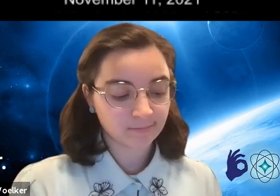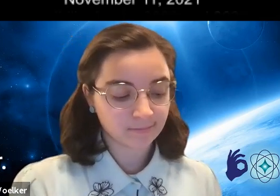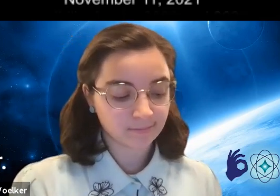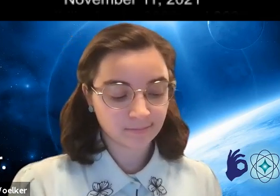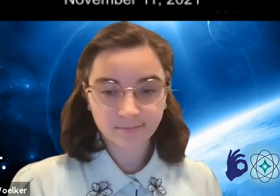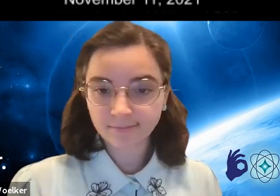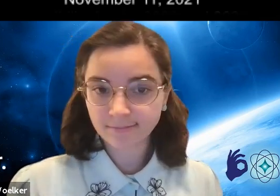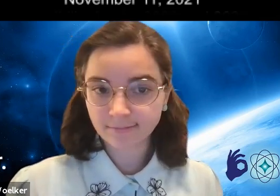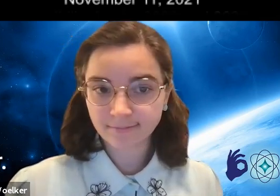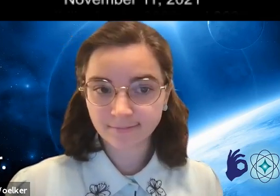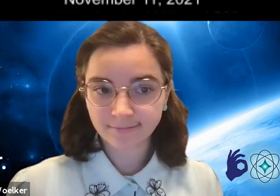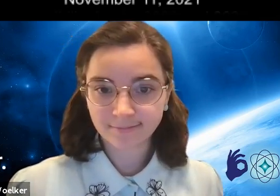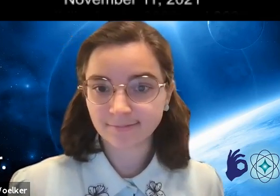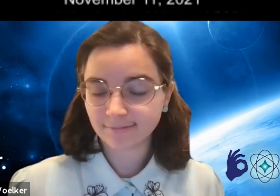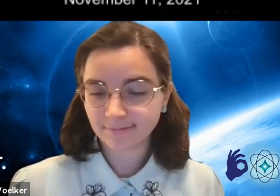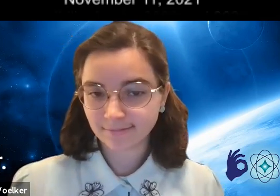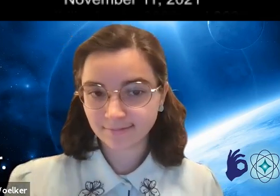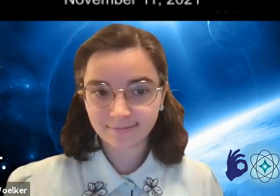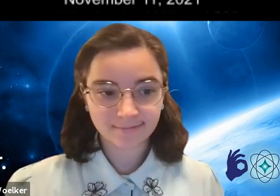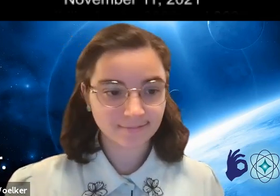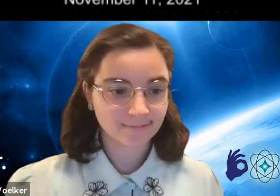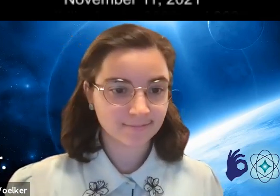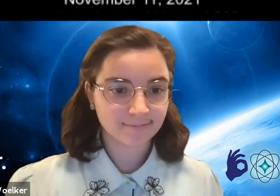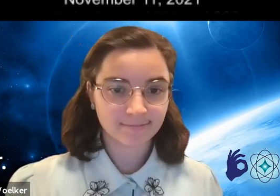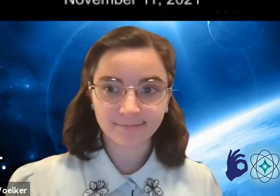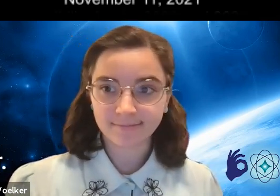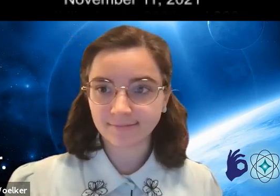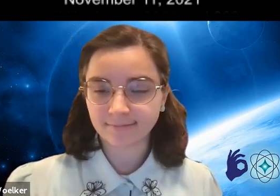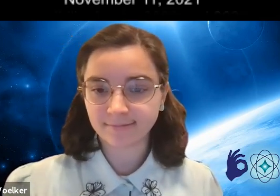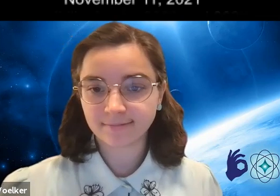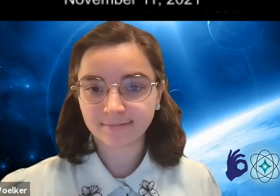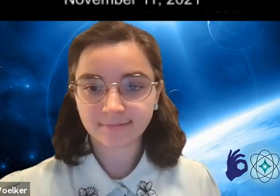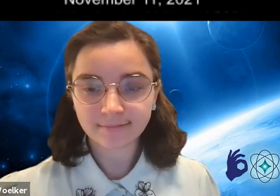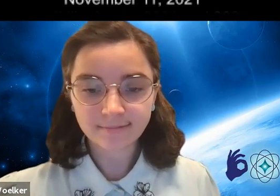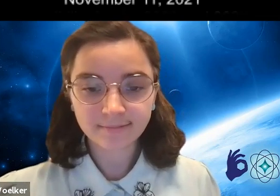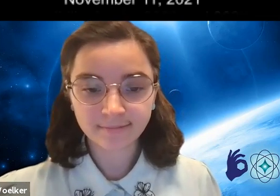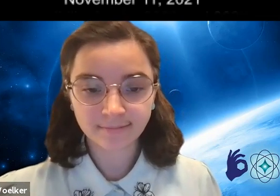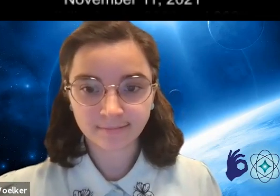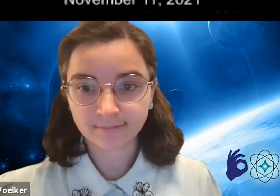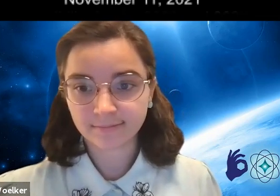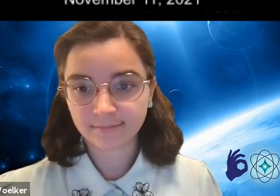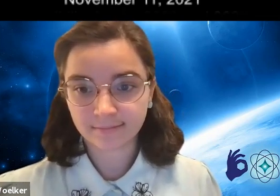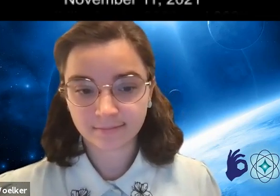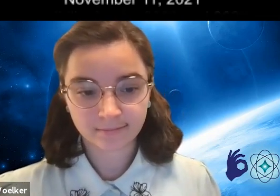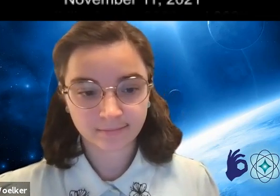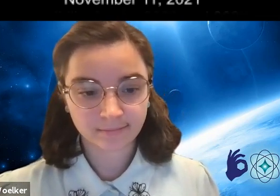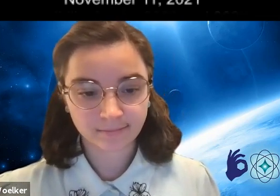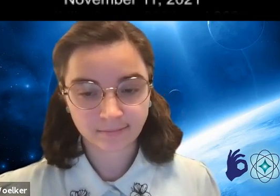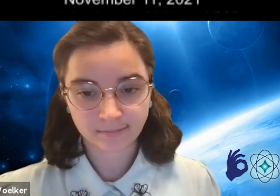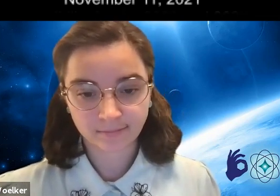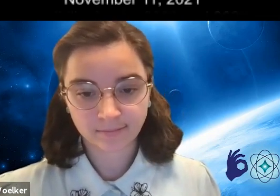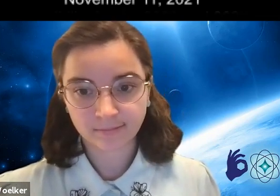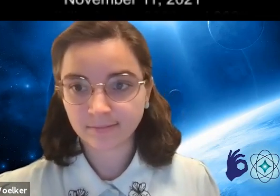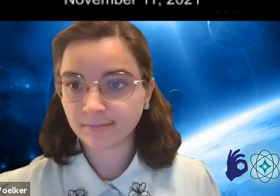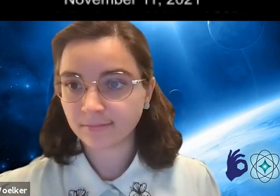poking lots and lots of little dots very close together through the paper. It's sort of like a dot matrix printer, but that